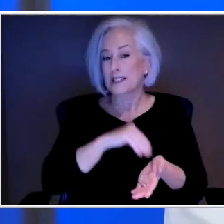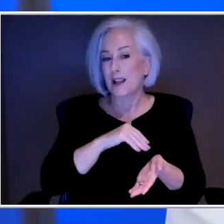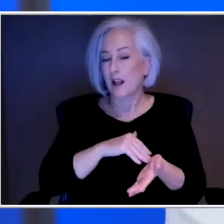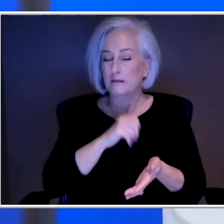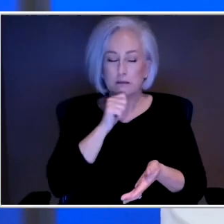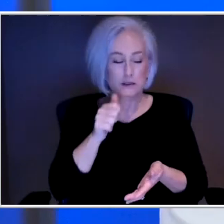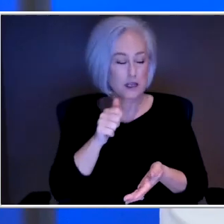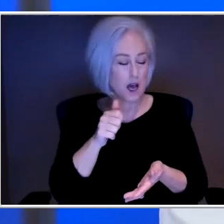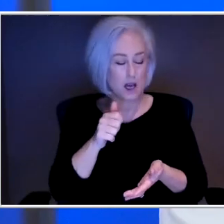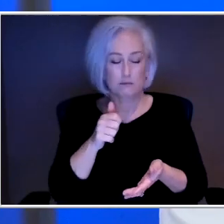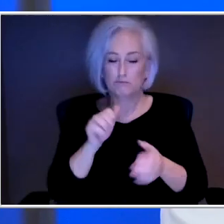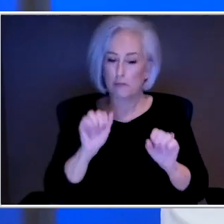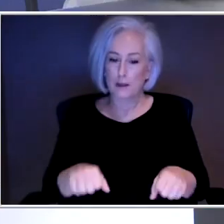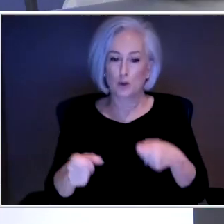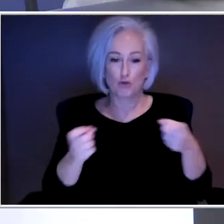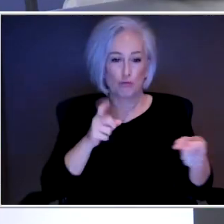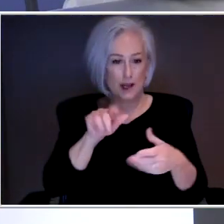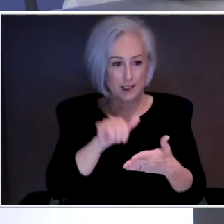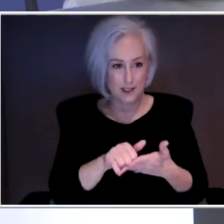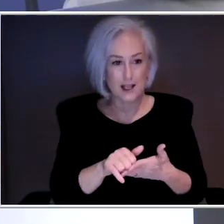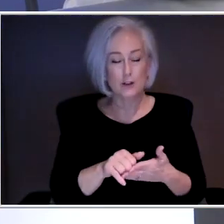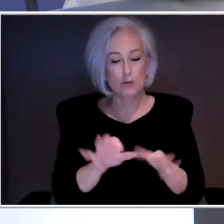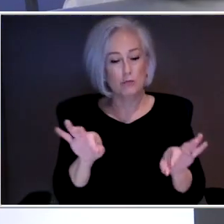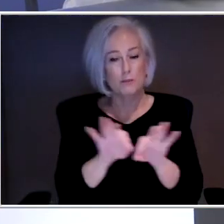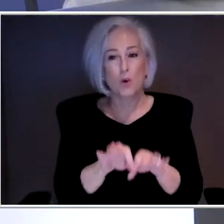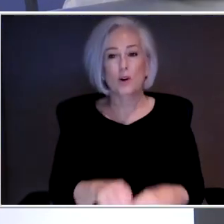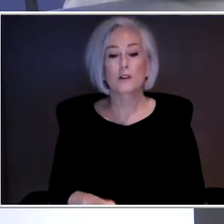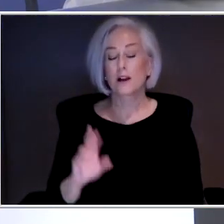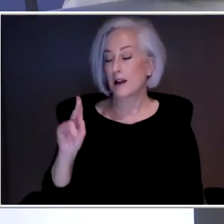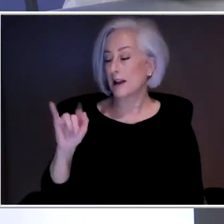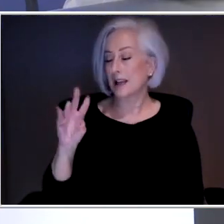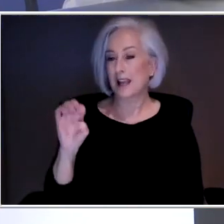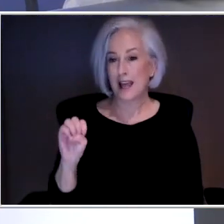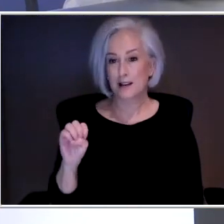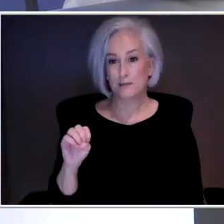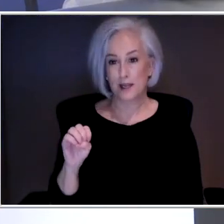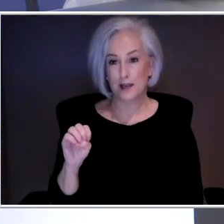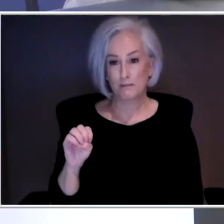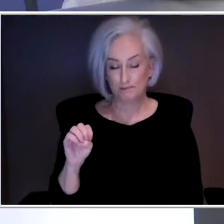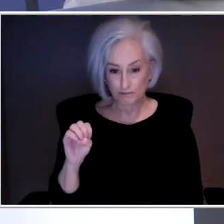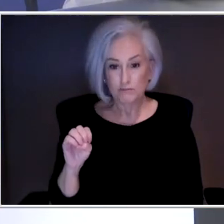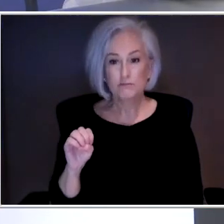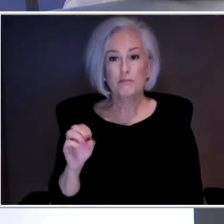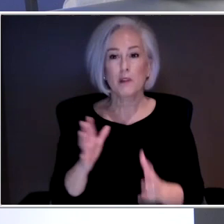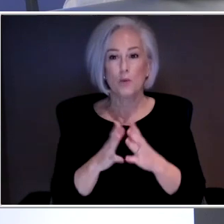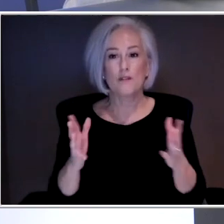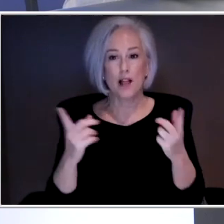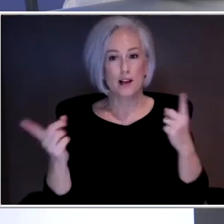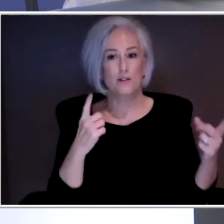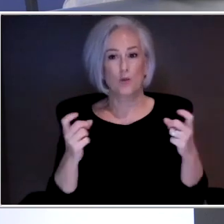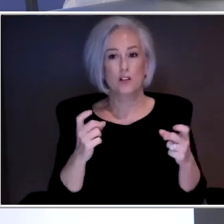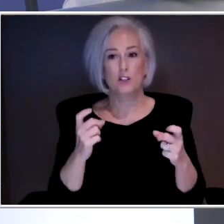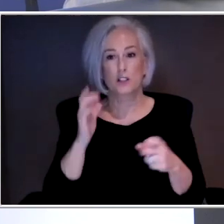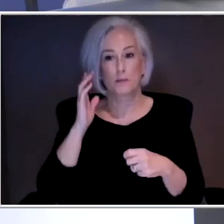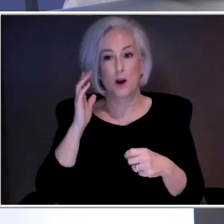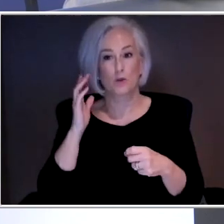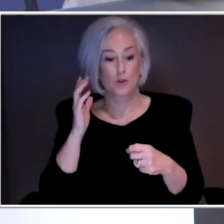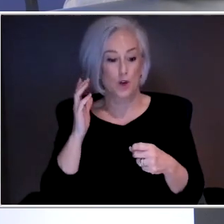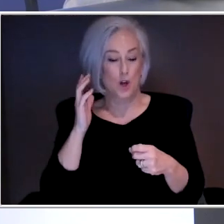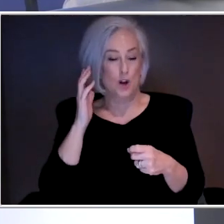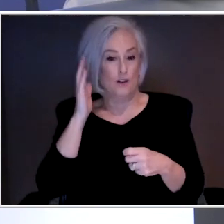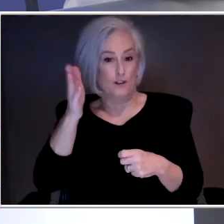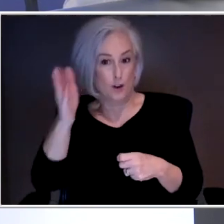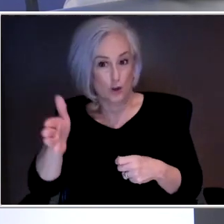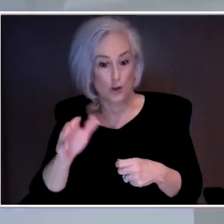for those types of things is really important. So ketamine is the present. We have lots of questions about the future for you, including MDMA